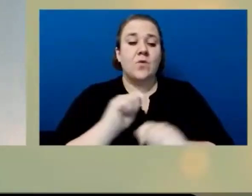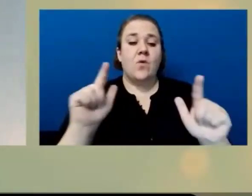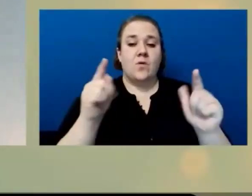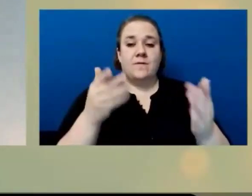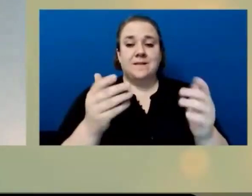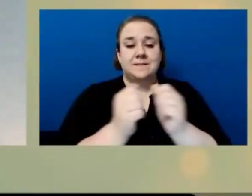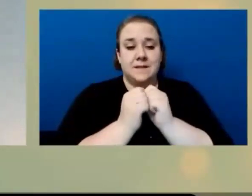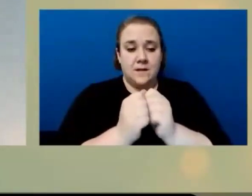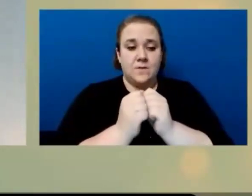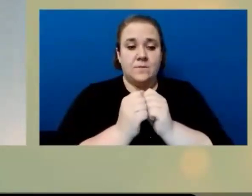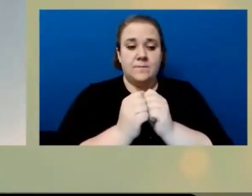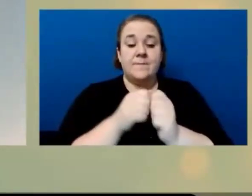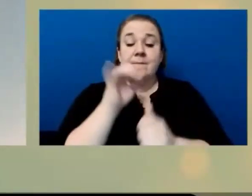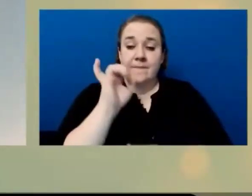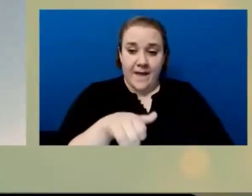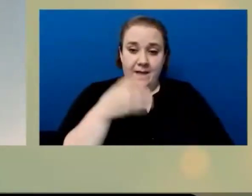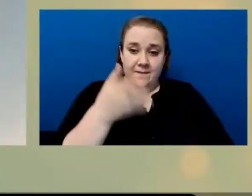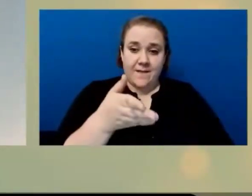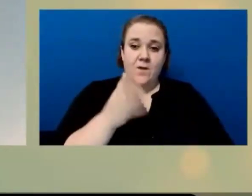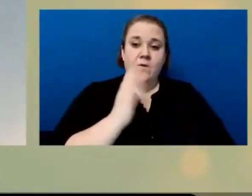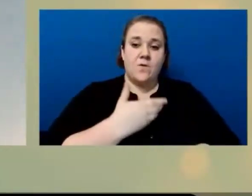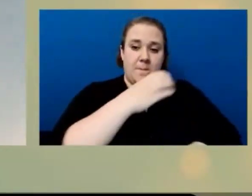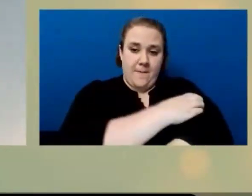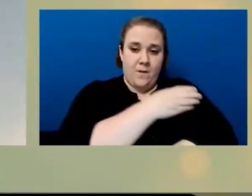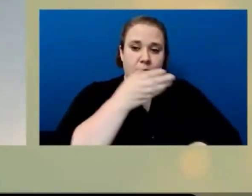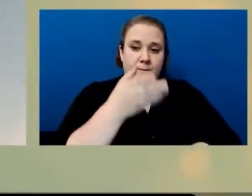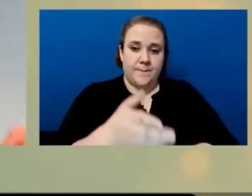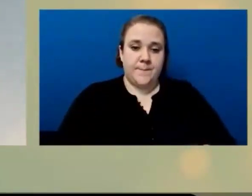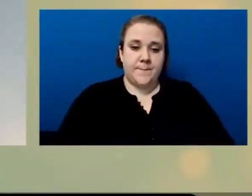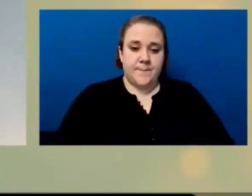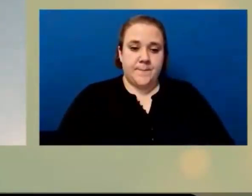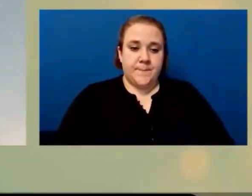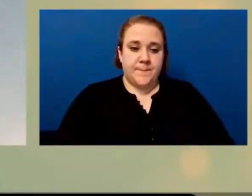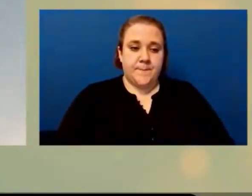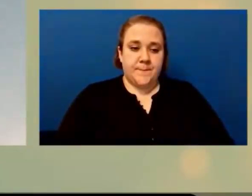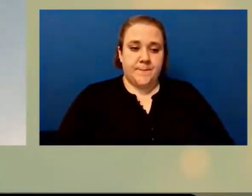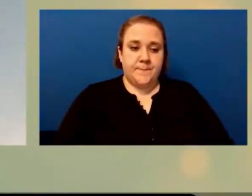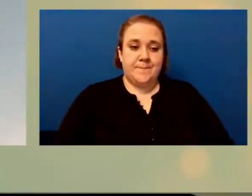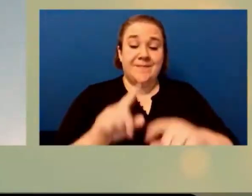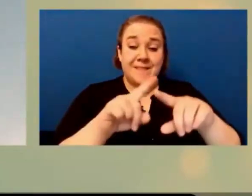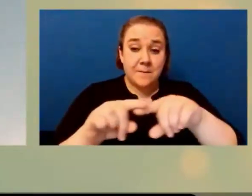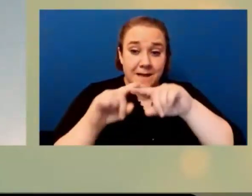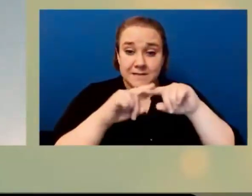depend on each other because it's all woven so tight, because everything depends.